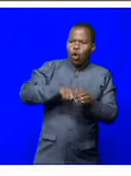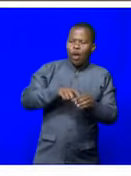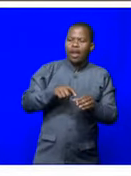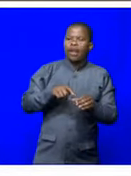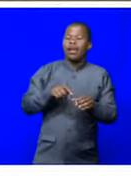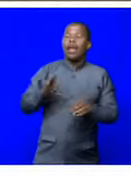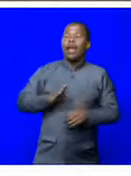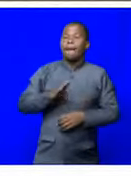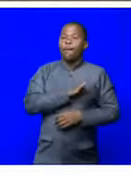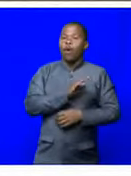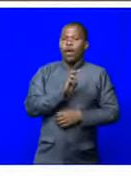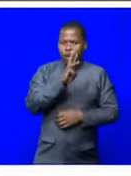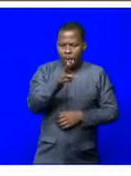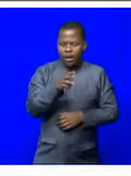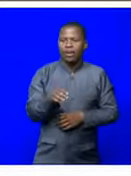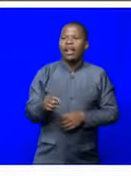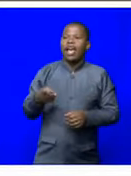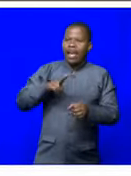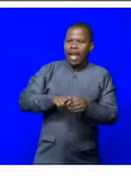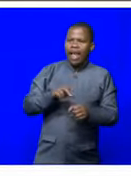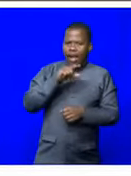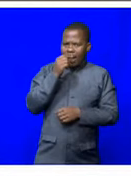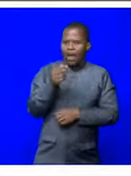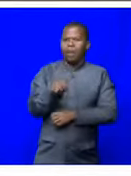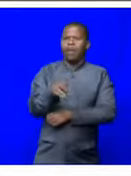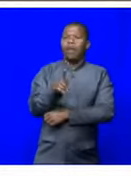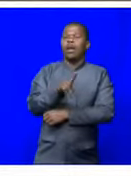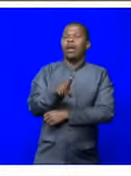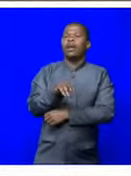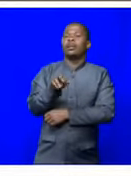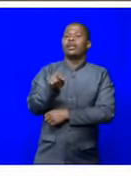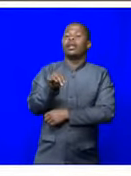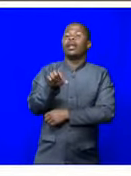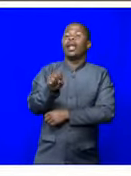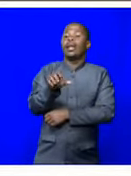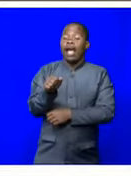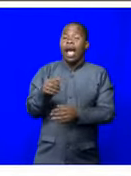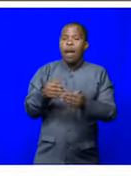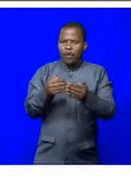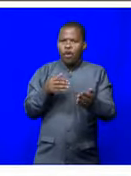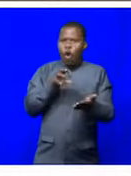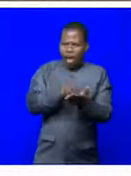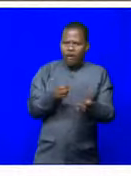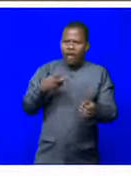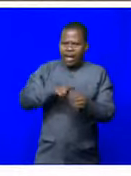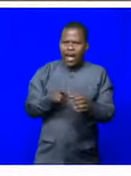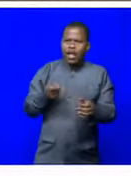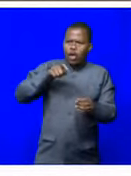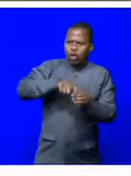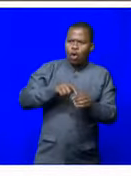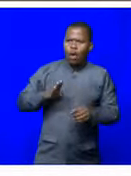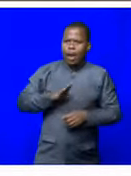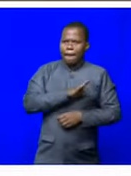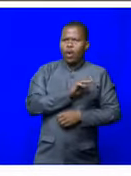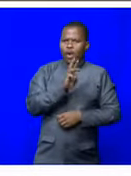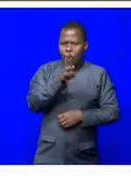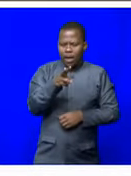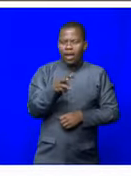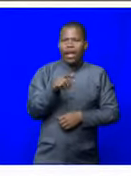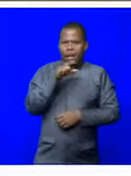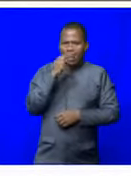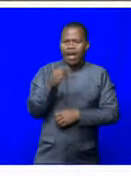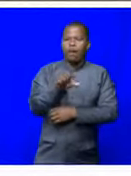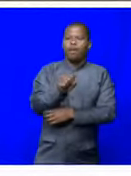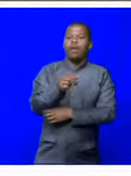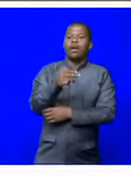sina tutunzinesa ngilobuyako beka khona ibhodini itolo mthunzi shabango